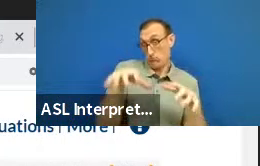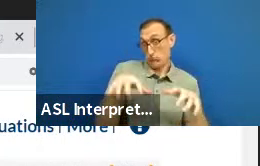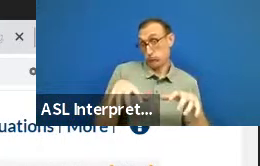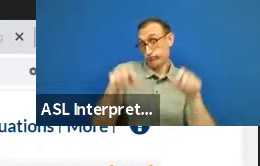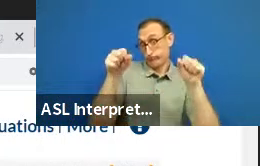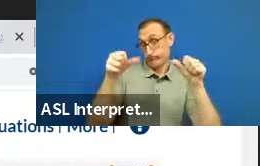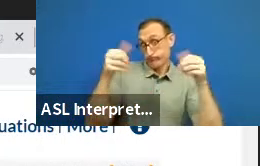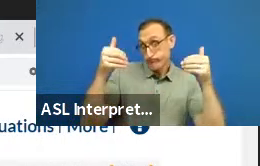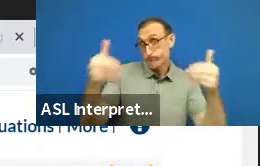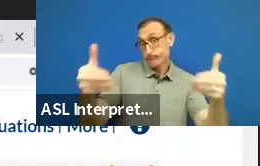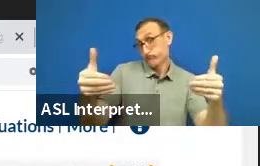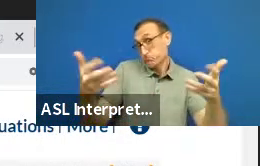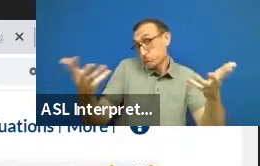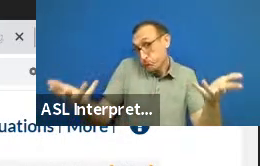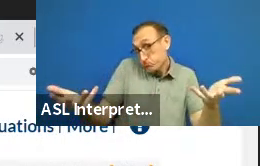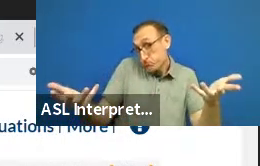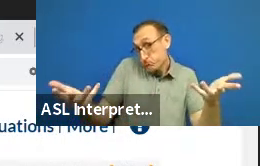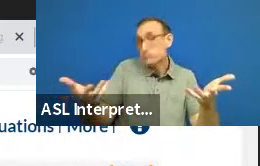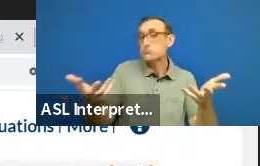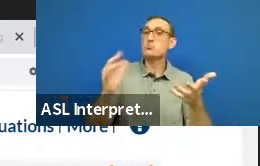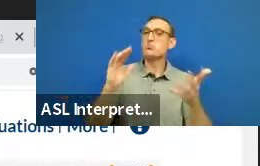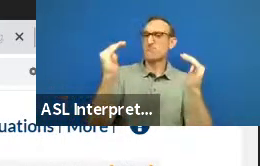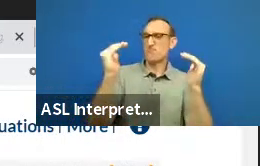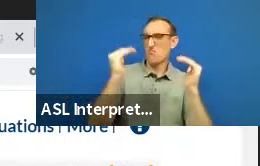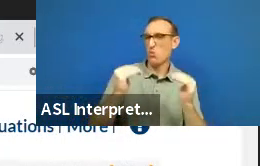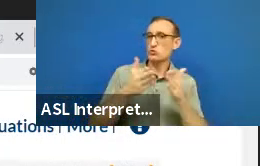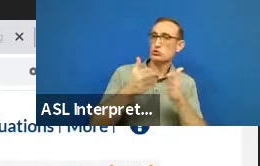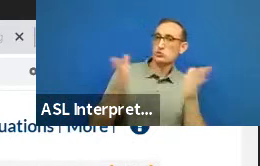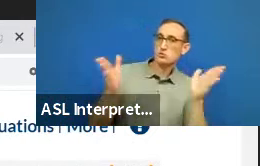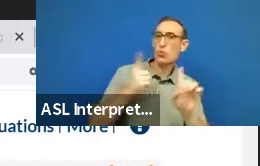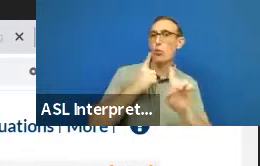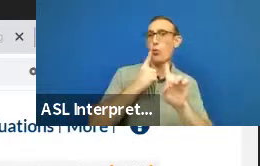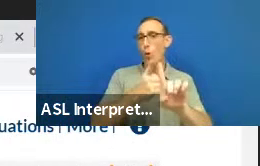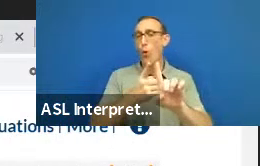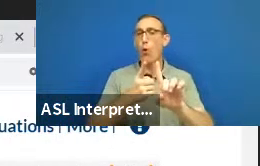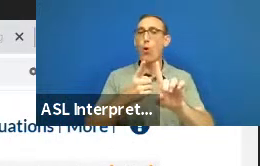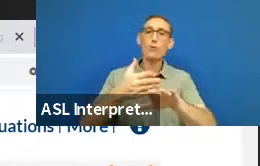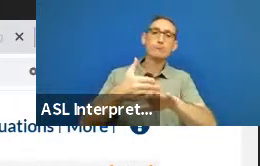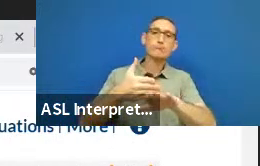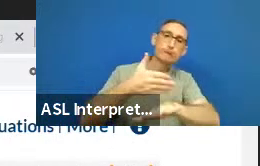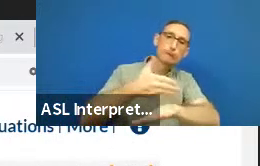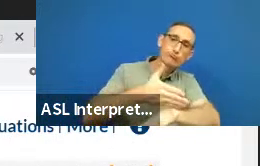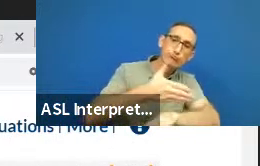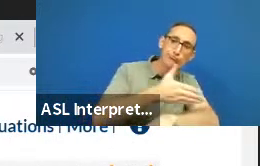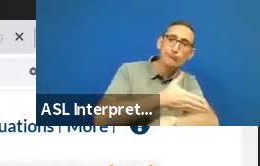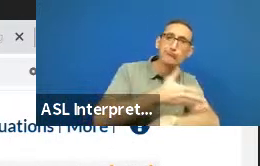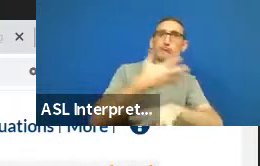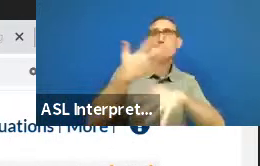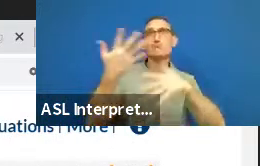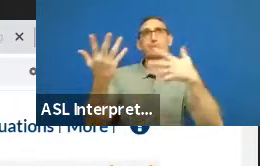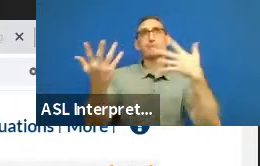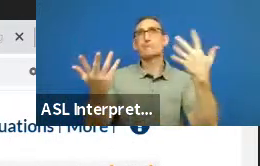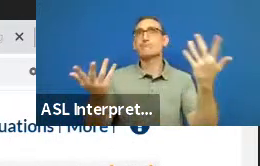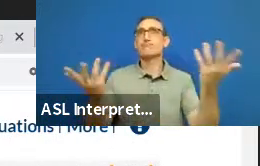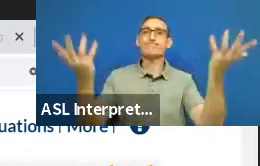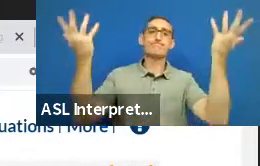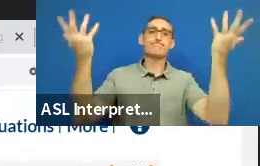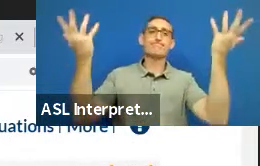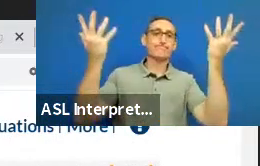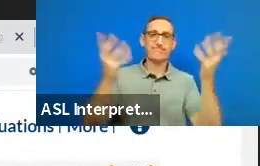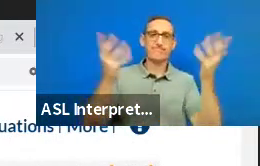the general goals would be like improvement in, let's just say for this